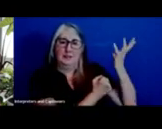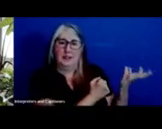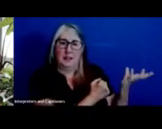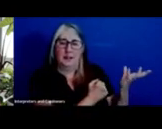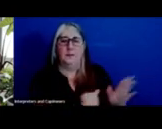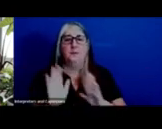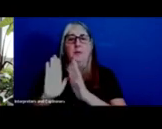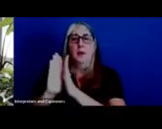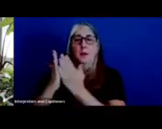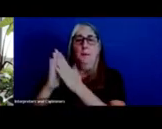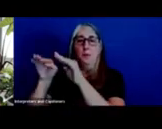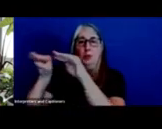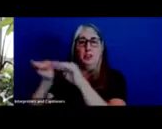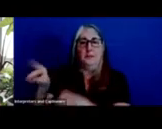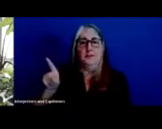bookshelf over my right.